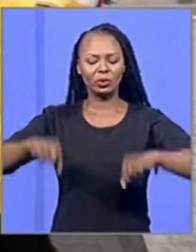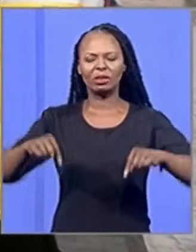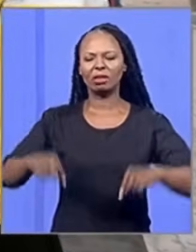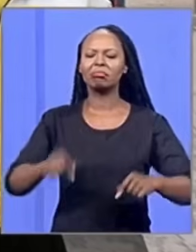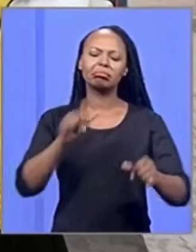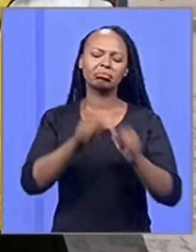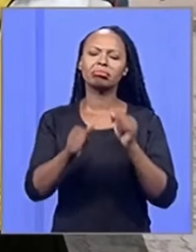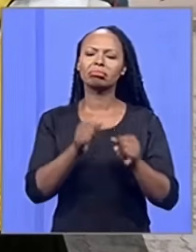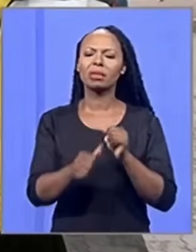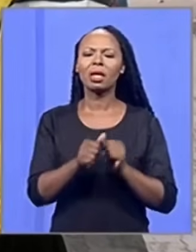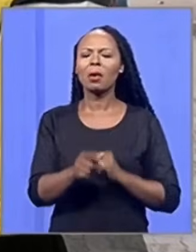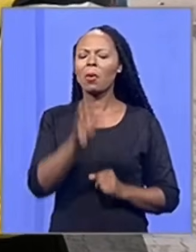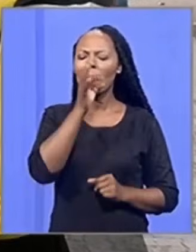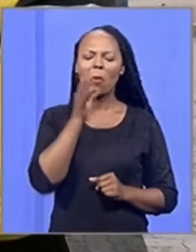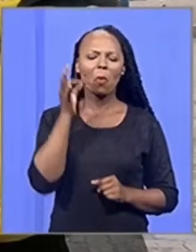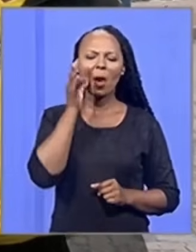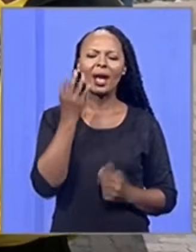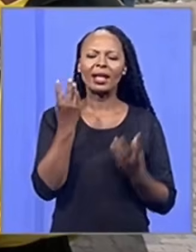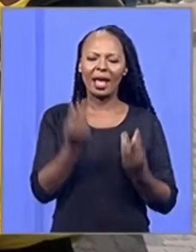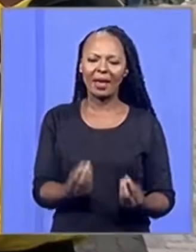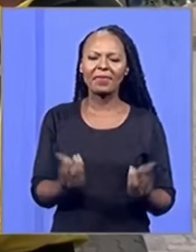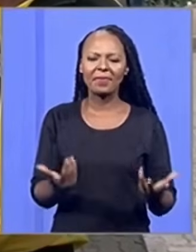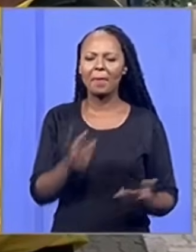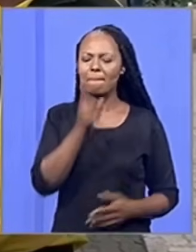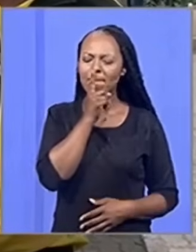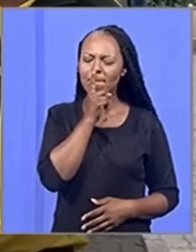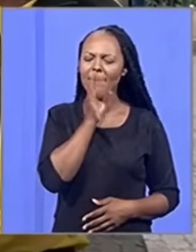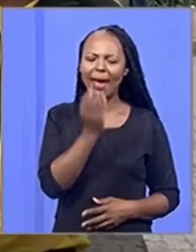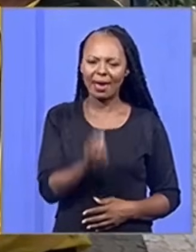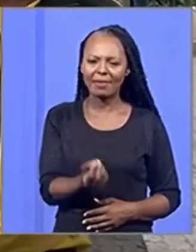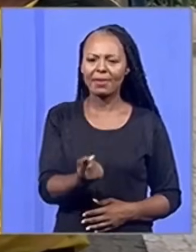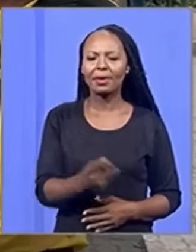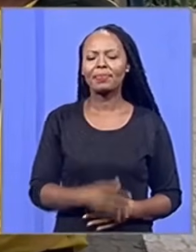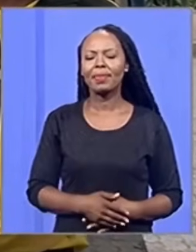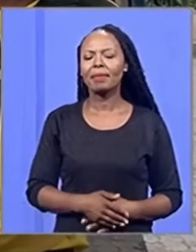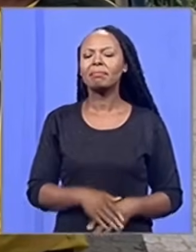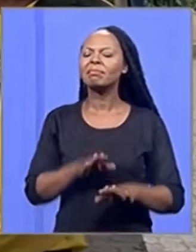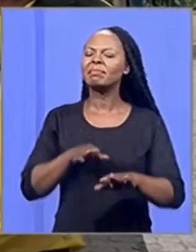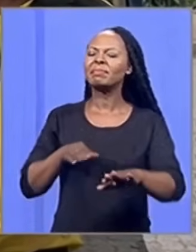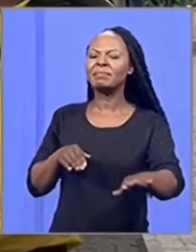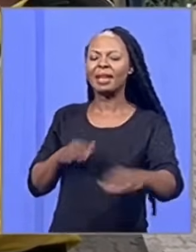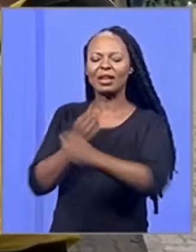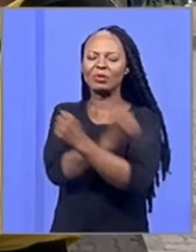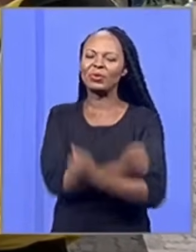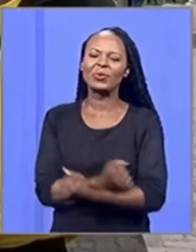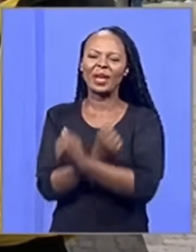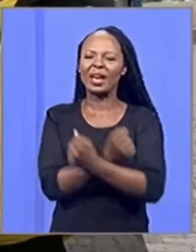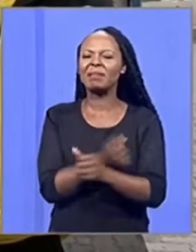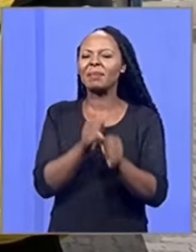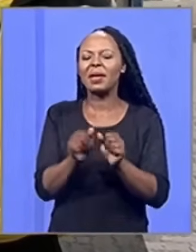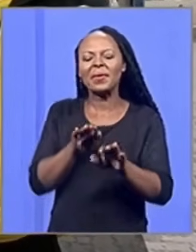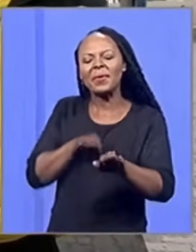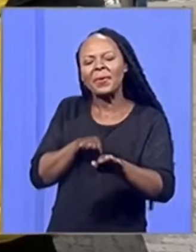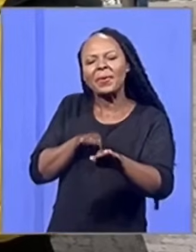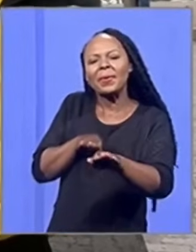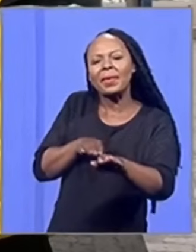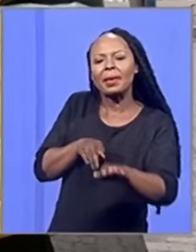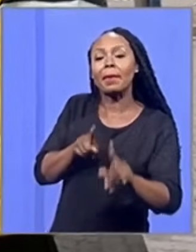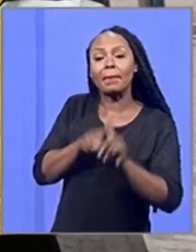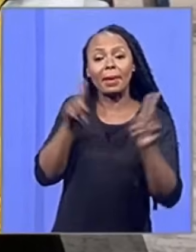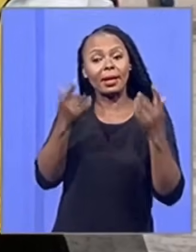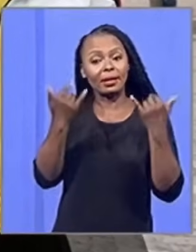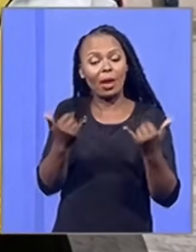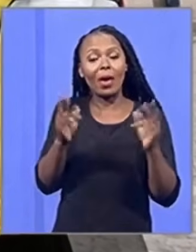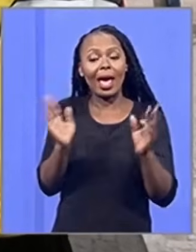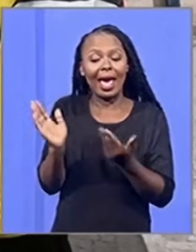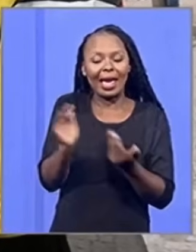molelwaneng wa Beitbridge palo ya ditraka tse eleng gore di dirisa molelwane ile kwa tlase mme go solofela fa dipalopalo tseno di tlile go tlhatlogela kwa